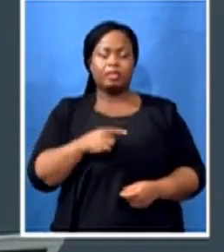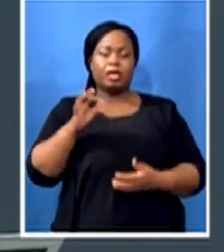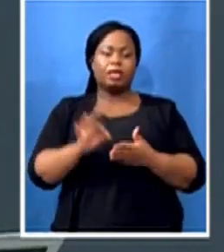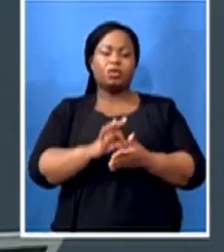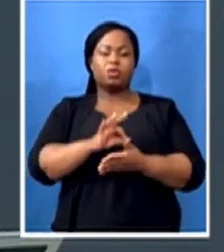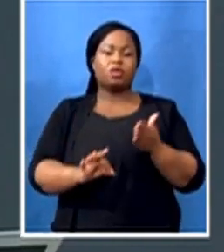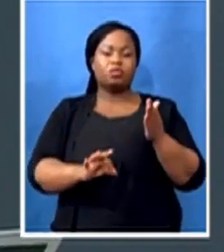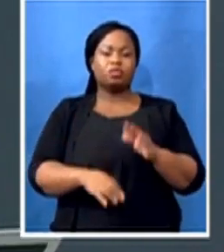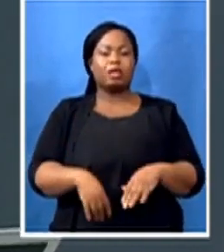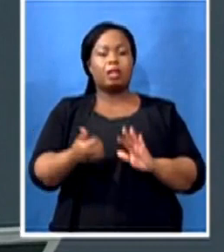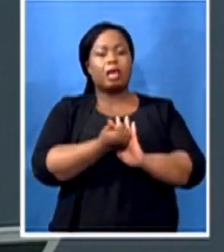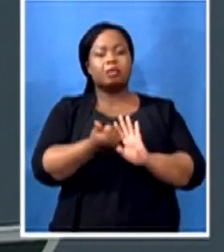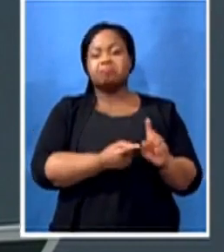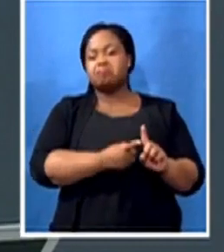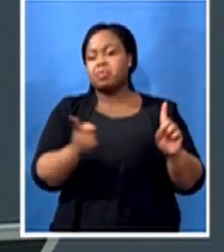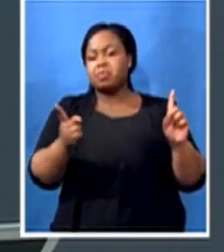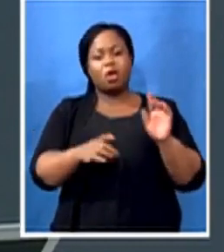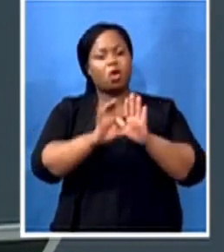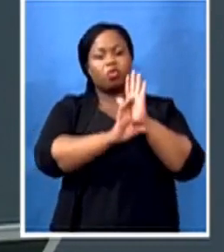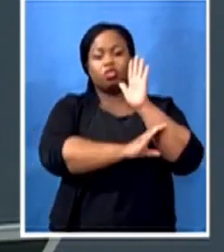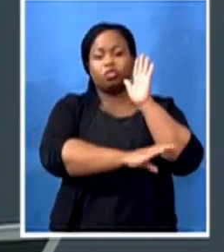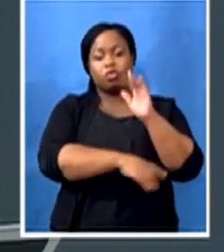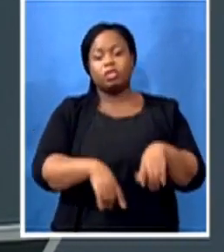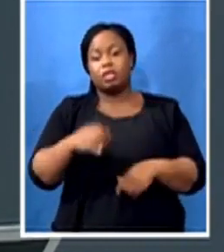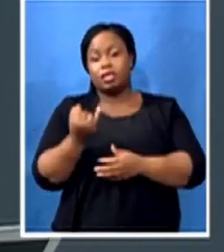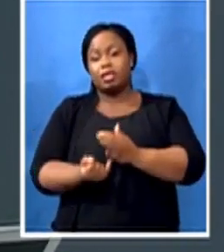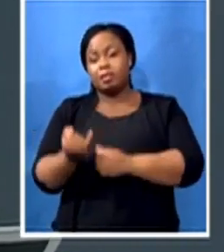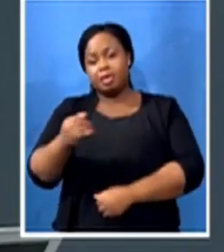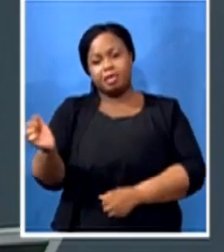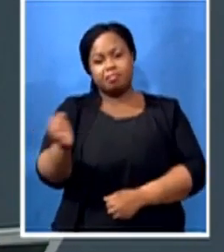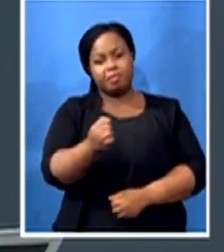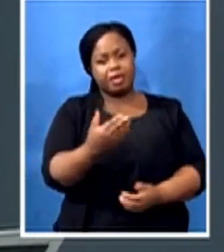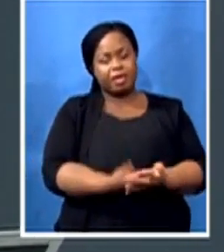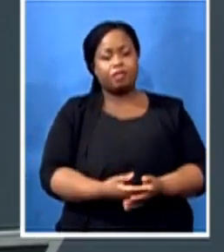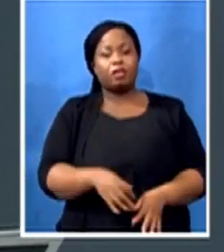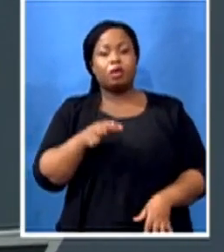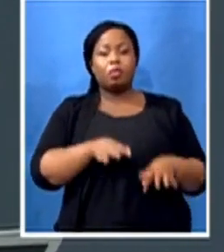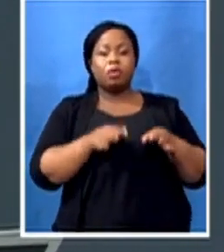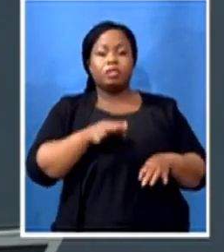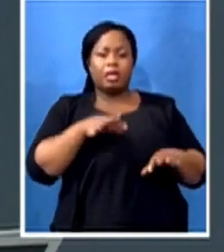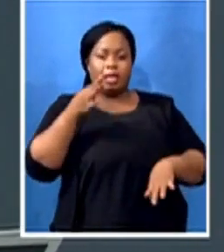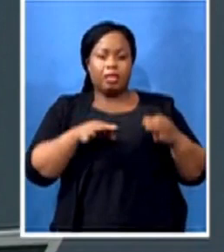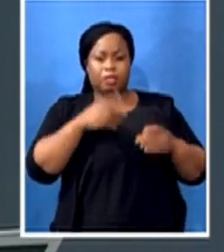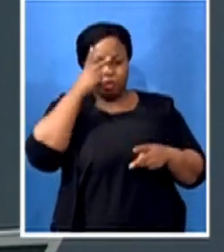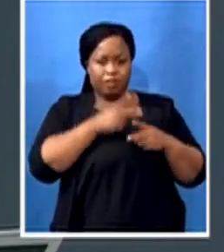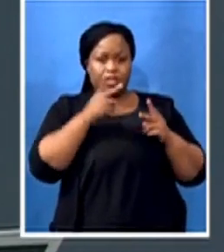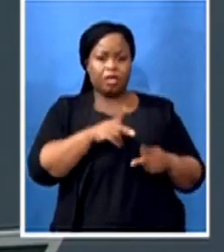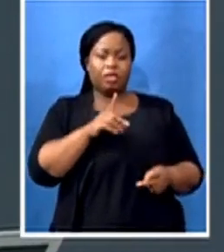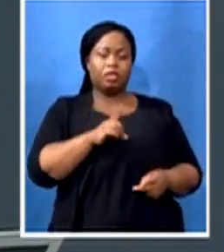independent candidates. We're joined now by political analyst Professor Dirk Kotze. Professor, thank you very much indeed for your time.